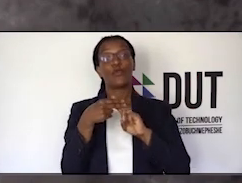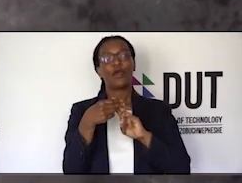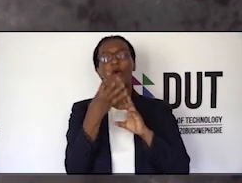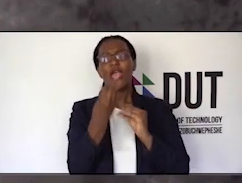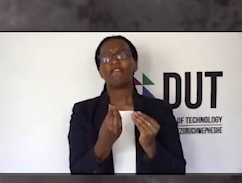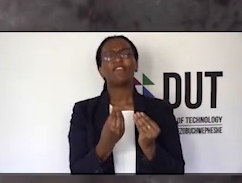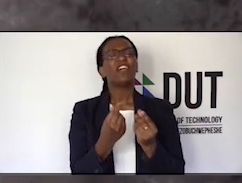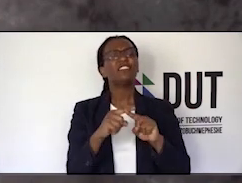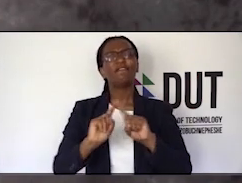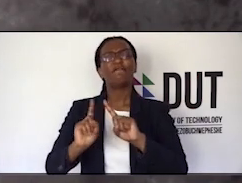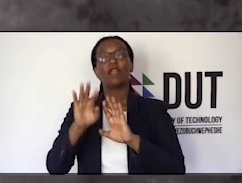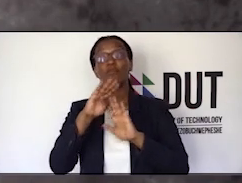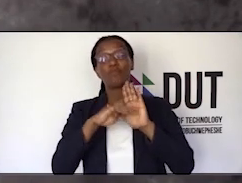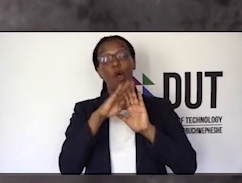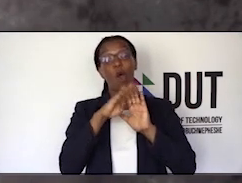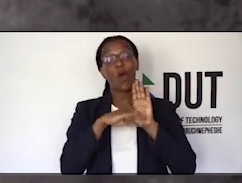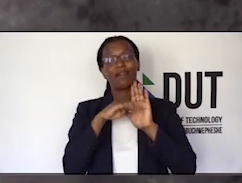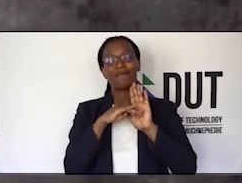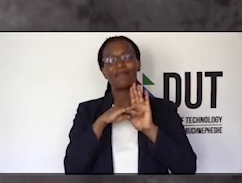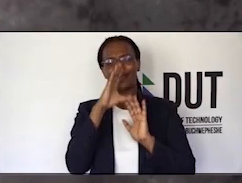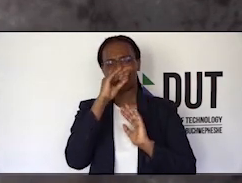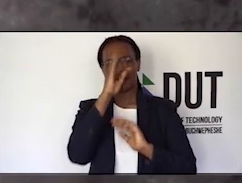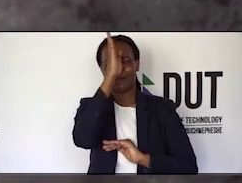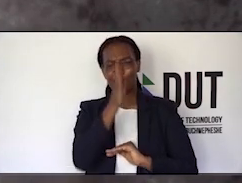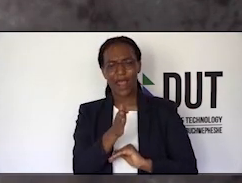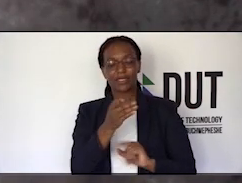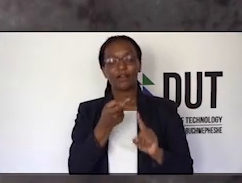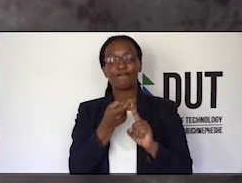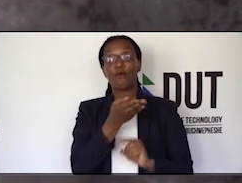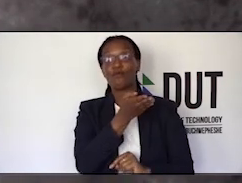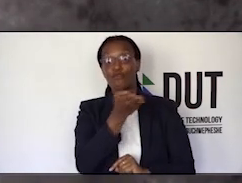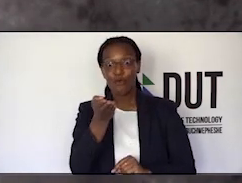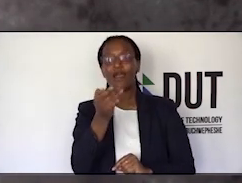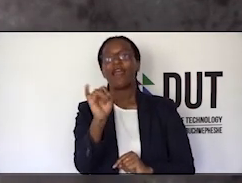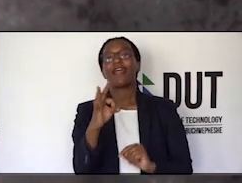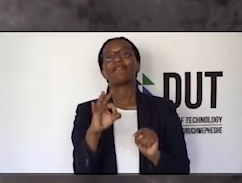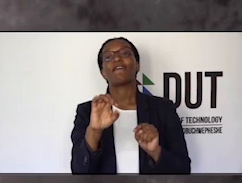number of programs that speaks directly to you as a